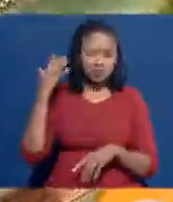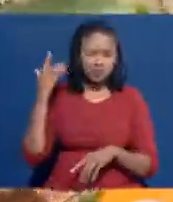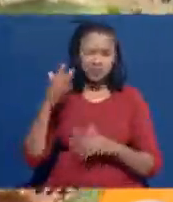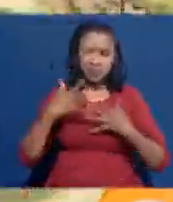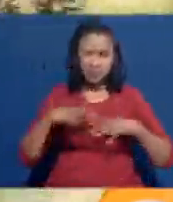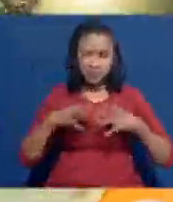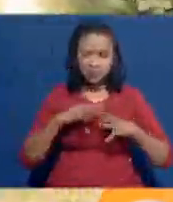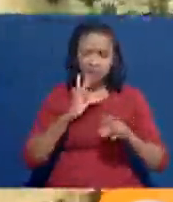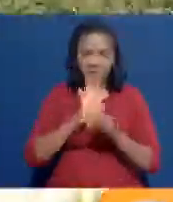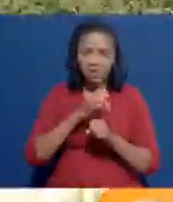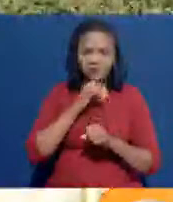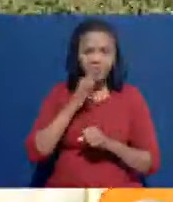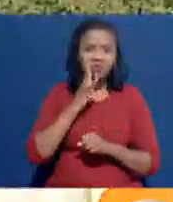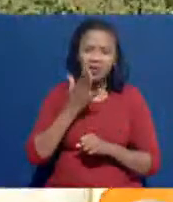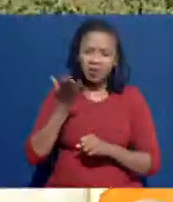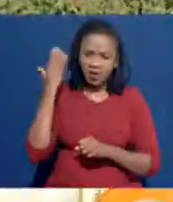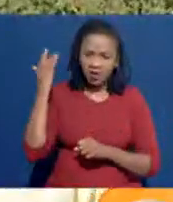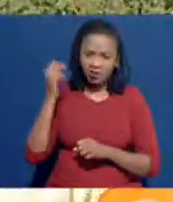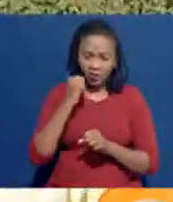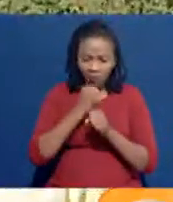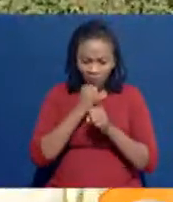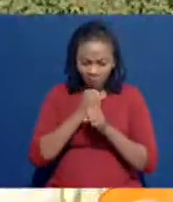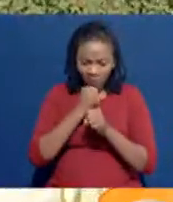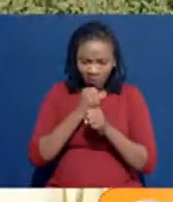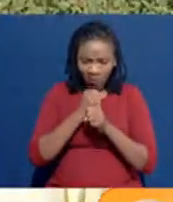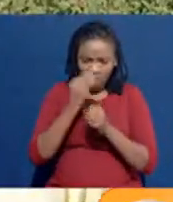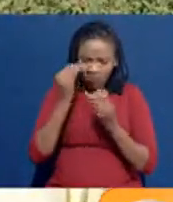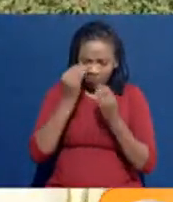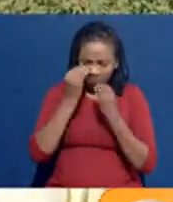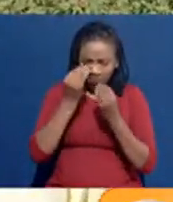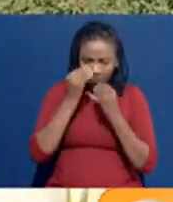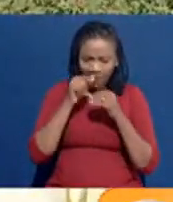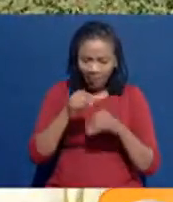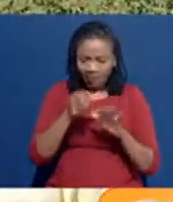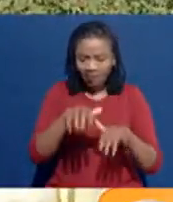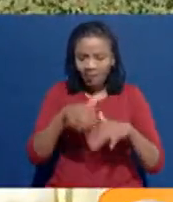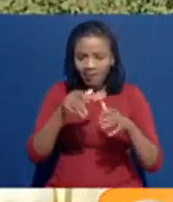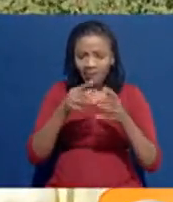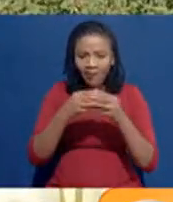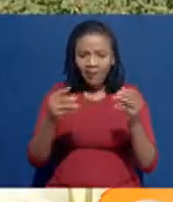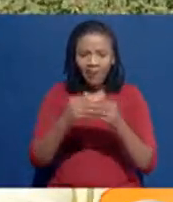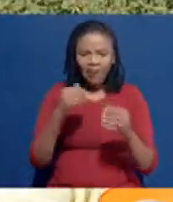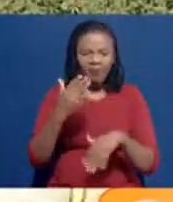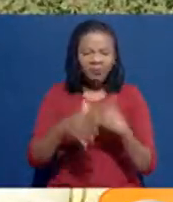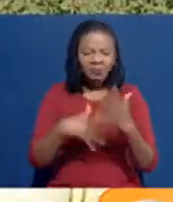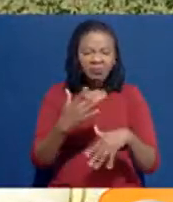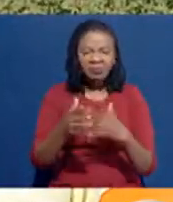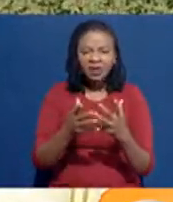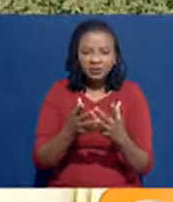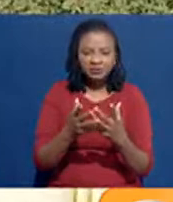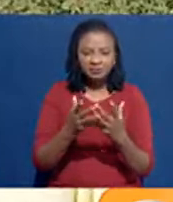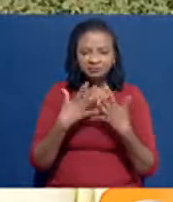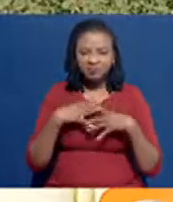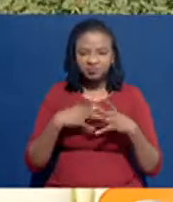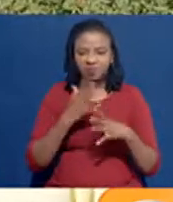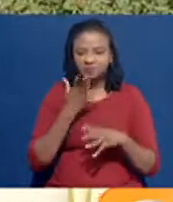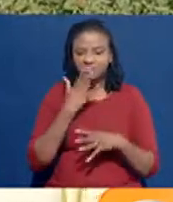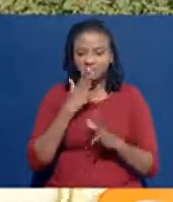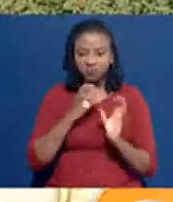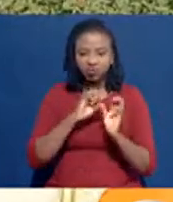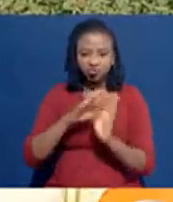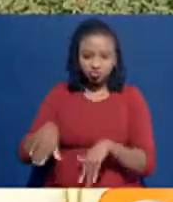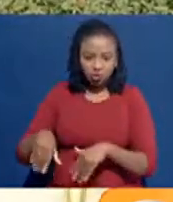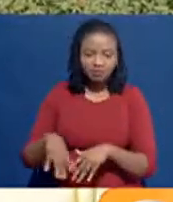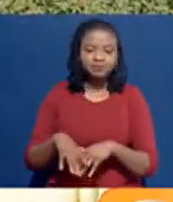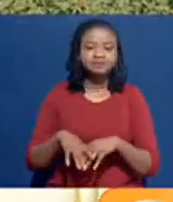So wazazi wetu wali tufunza kulima pamba. Lakini all of a sudden, hiyo pamba, hiyo mambo na